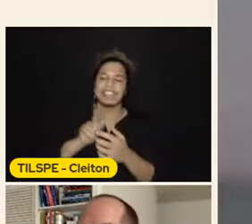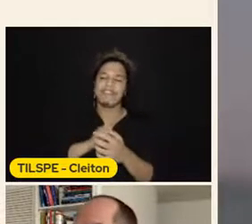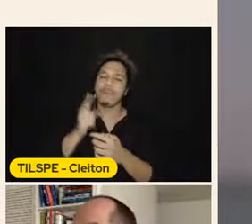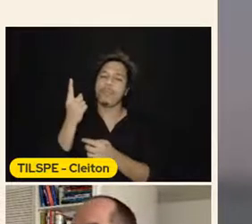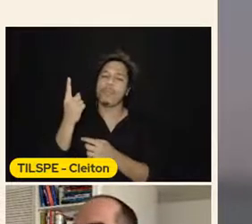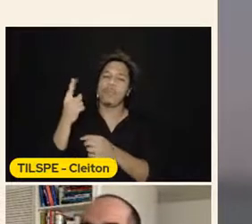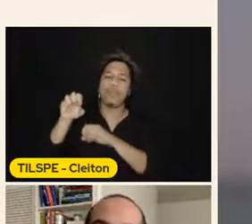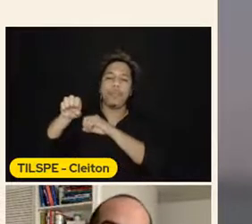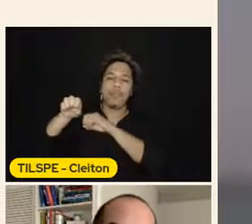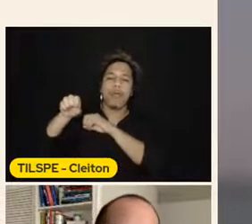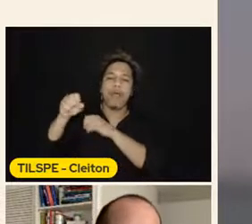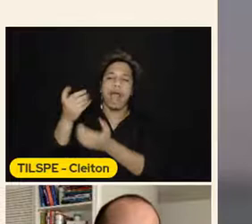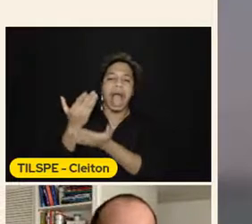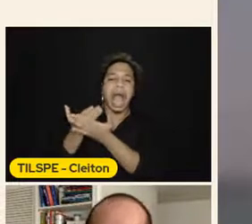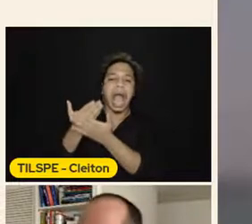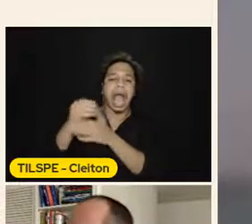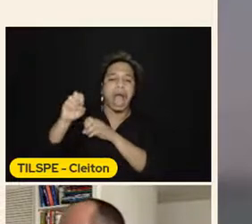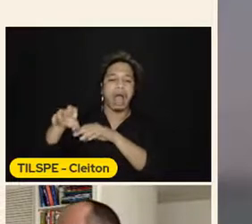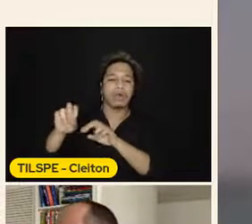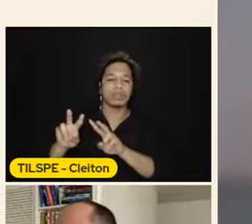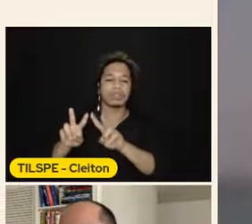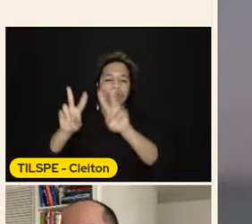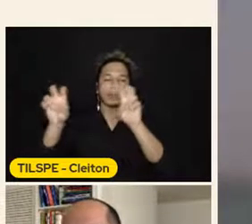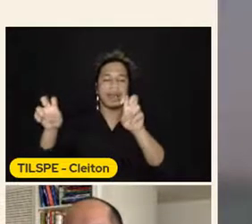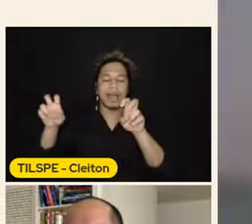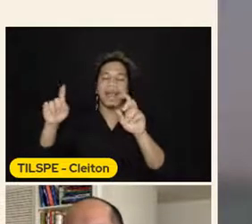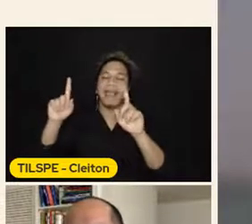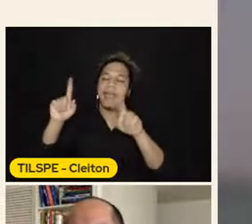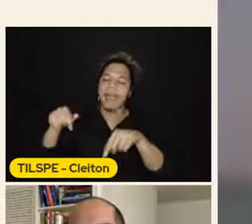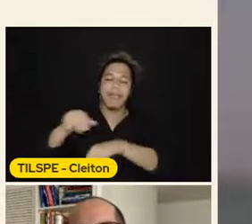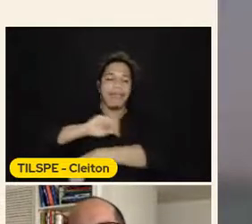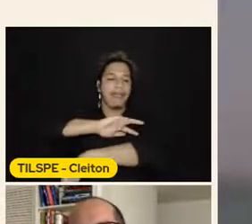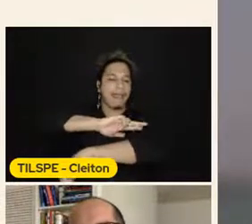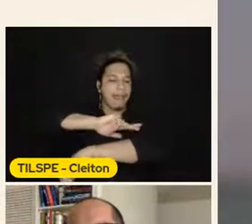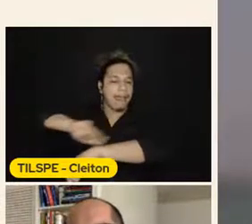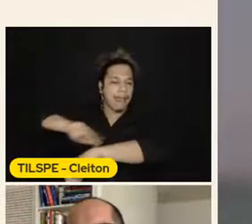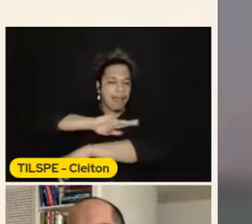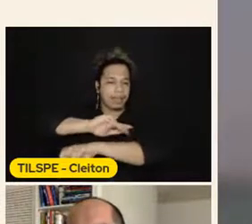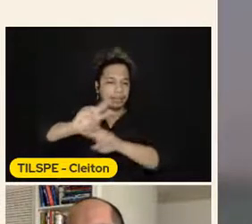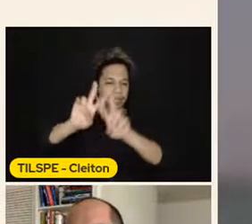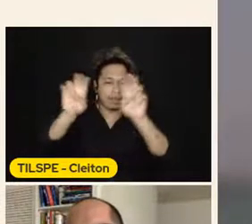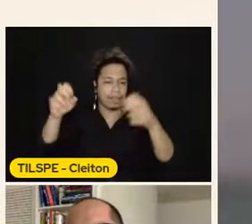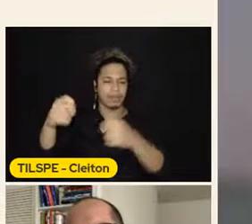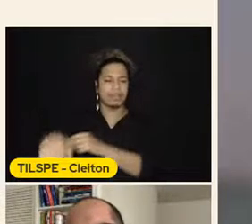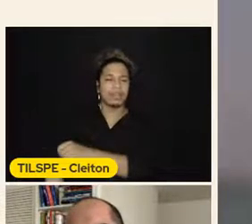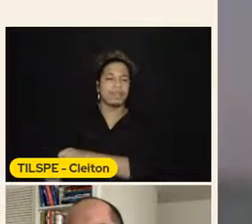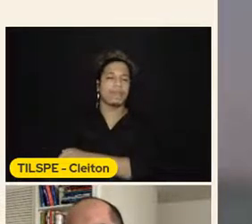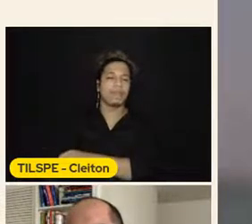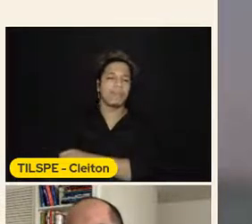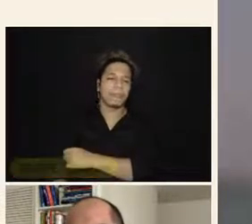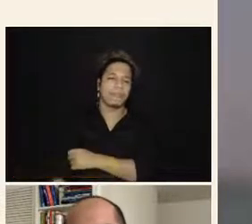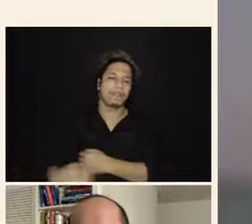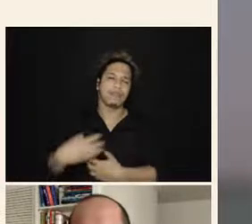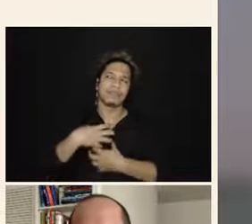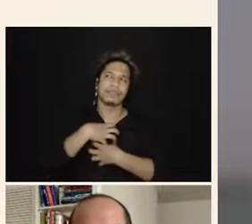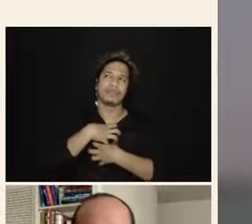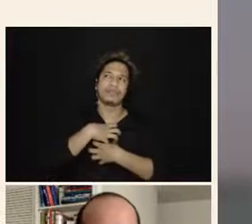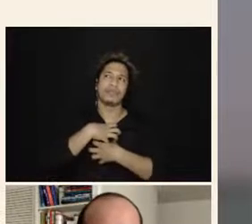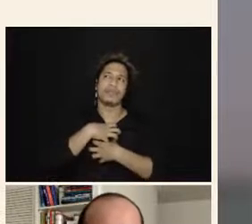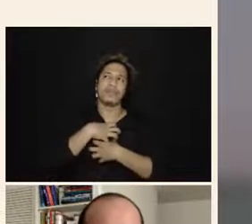talked about racial linguistics. And I tell you, it felt like it was a Netflix kind of